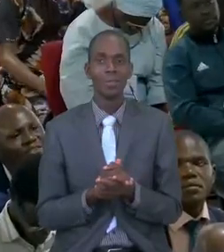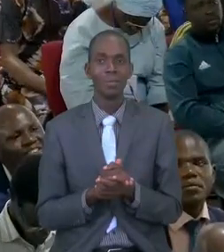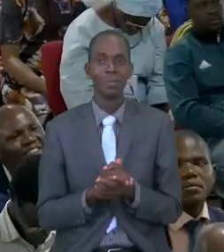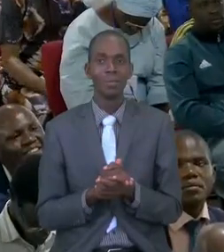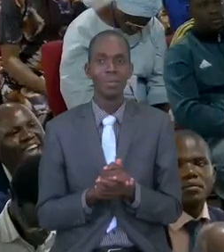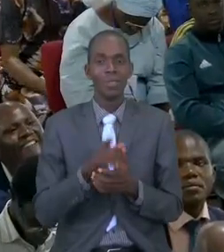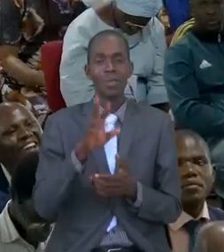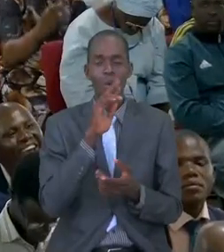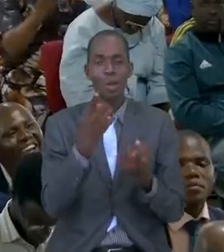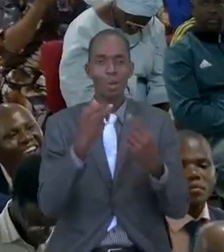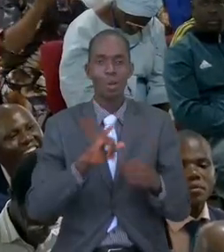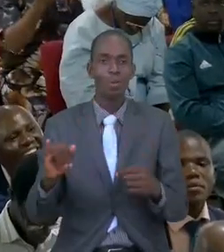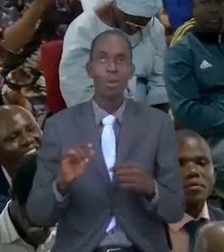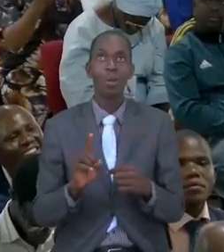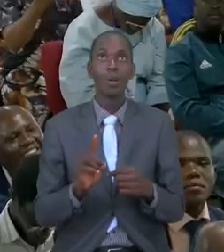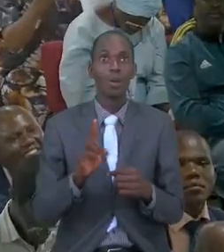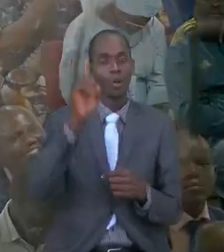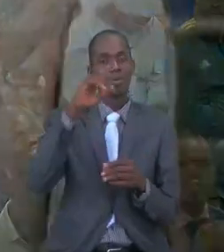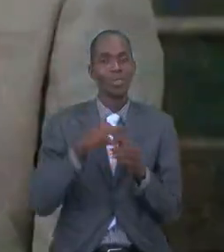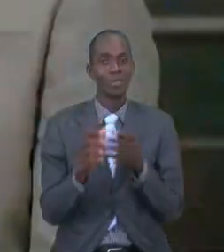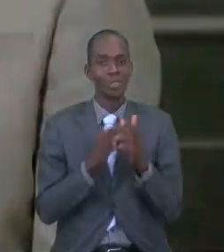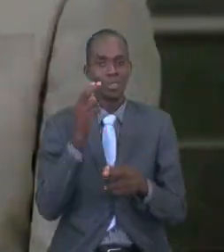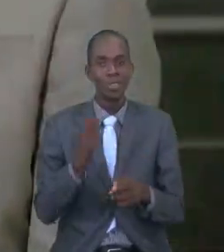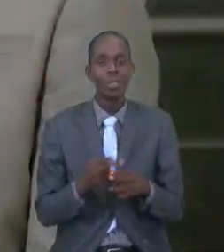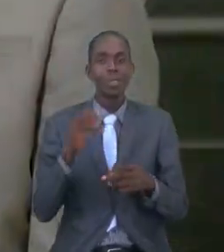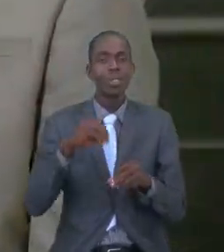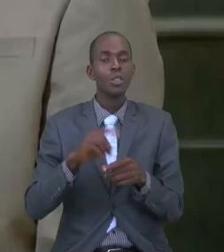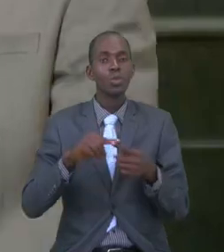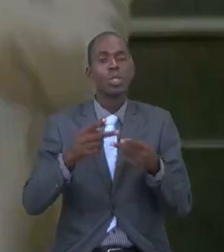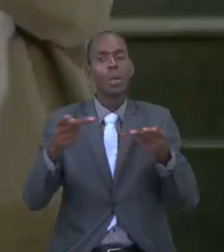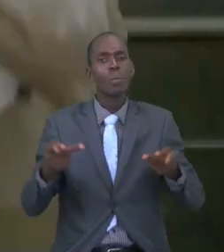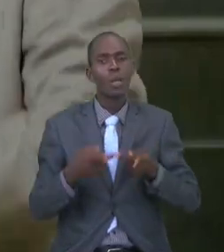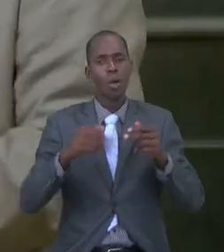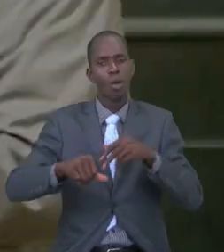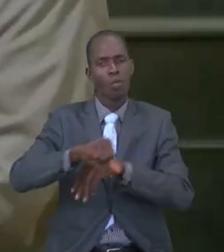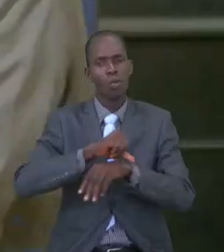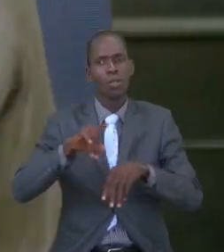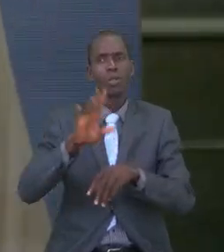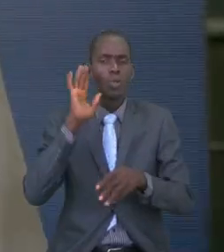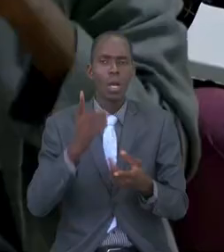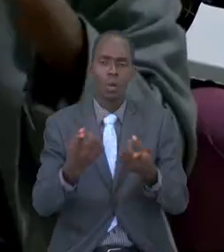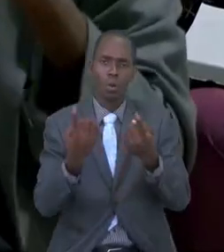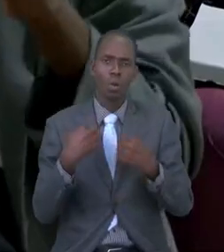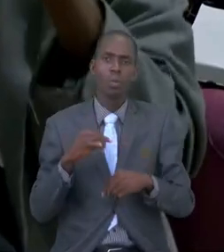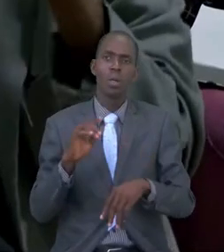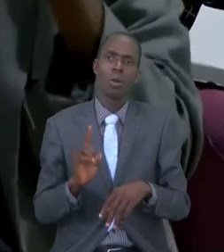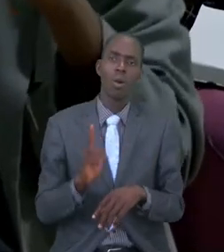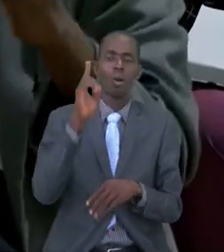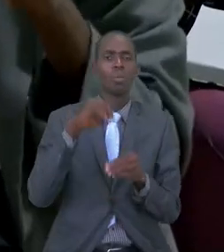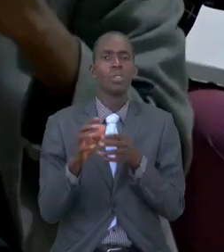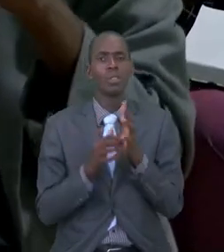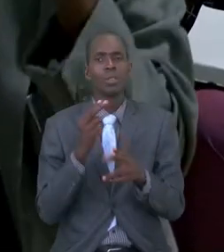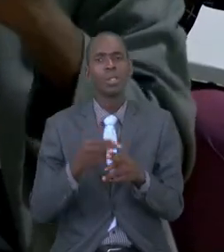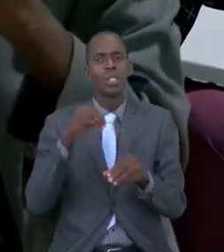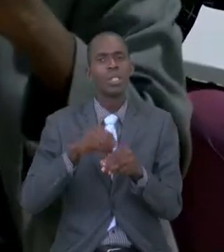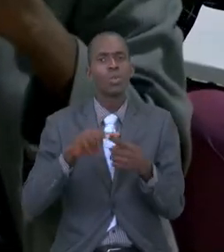You're coming over. Into the place of anointing, you're coming over. Into the